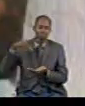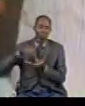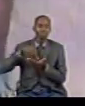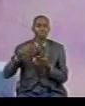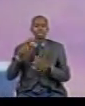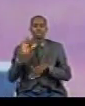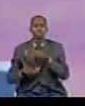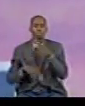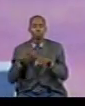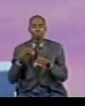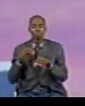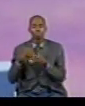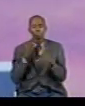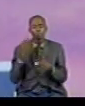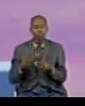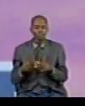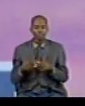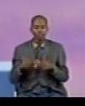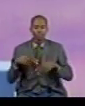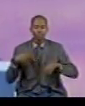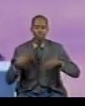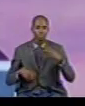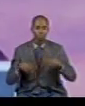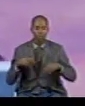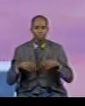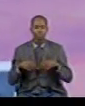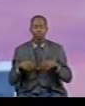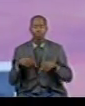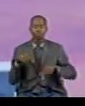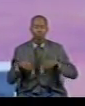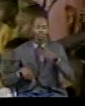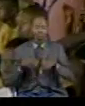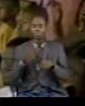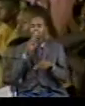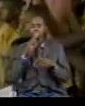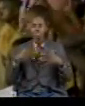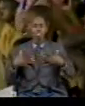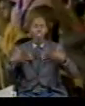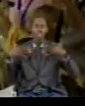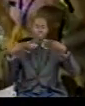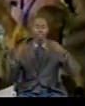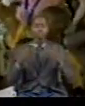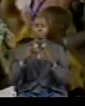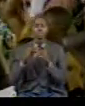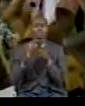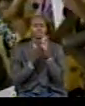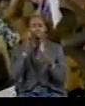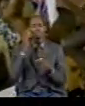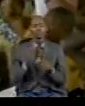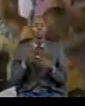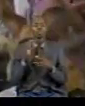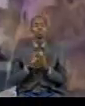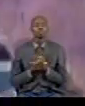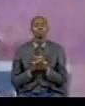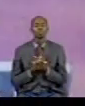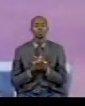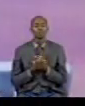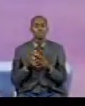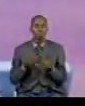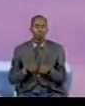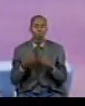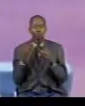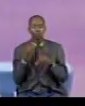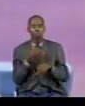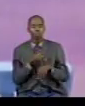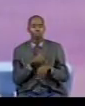Paralysis, lameness, be healed in Jesus' name. Broken bones,